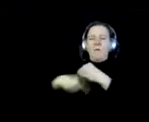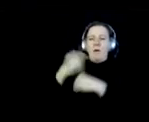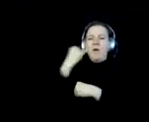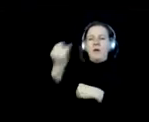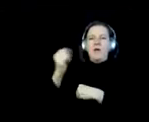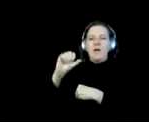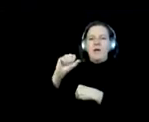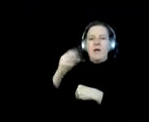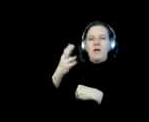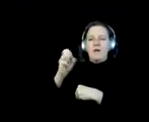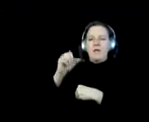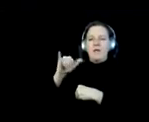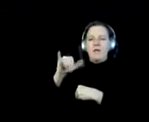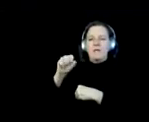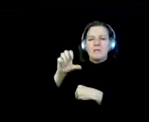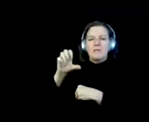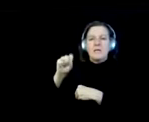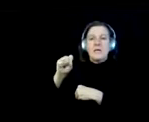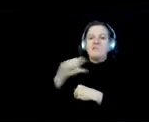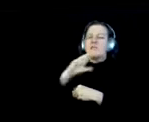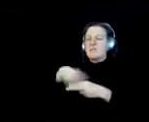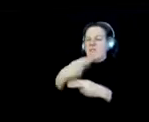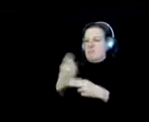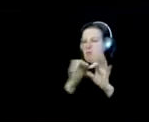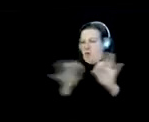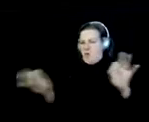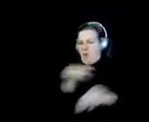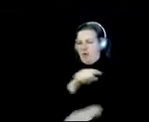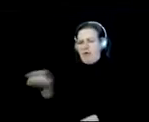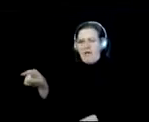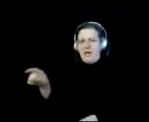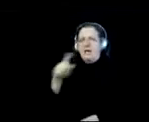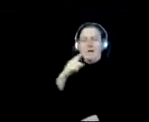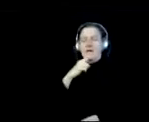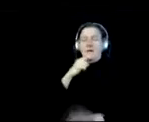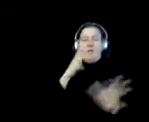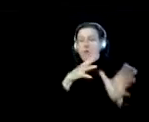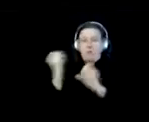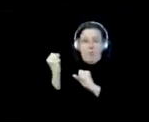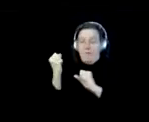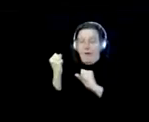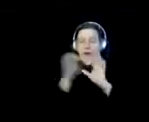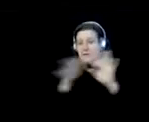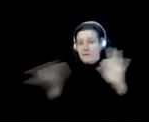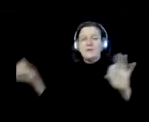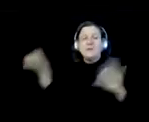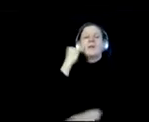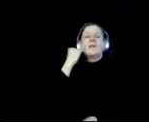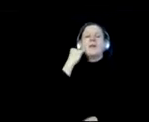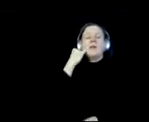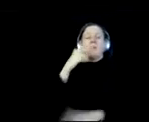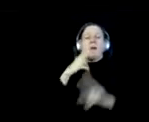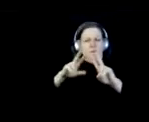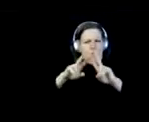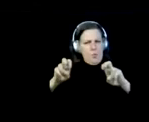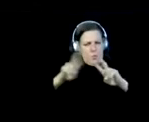that and it's mentioned in one line. It's like one of those lines that skims past so fast, but actually if you open it up, it has a lot of